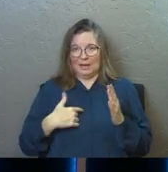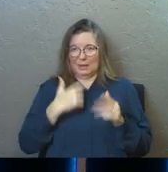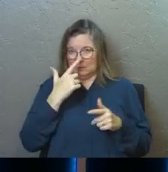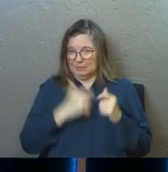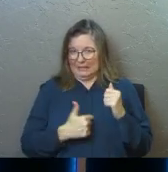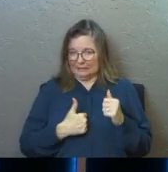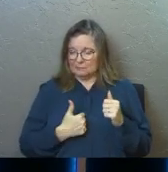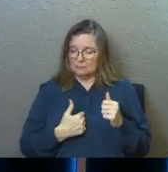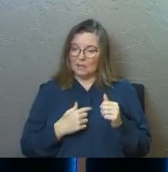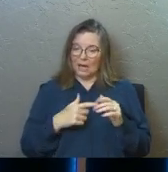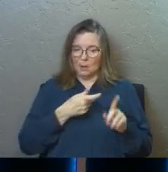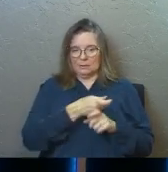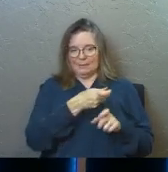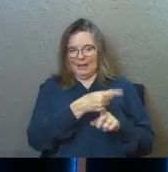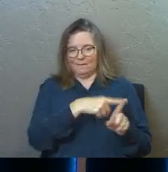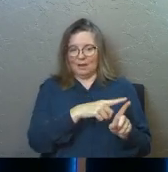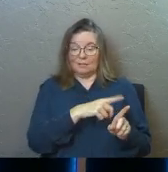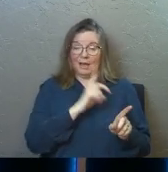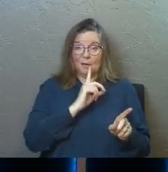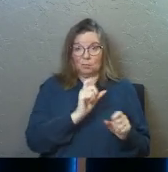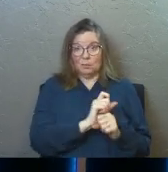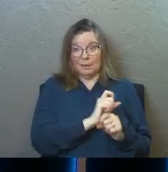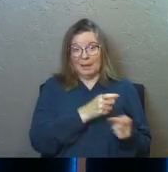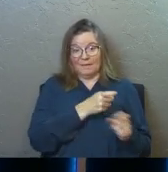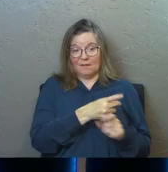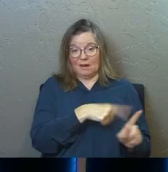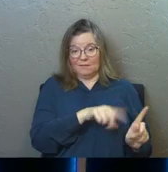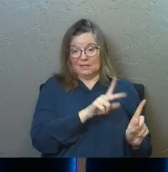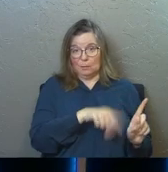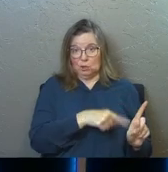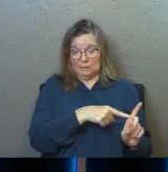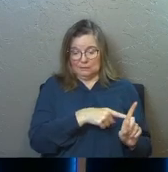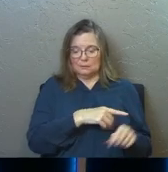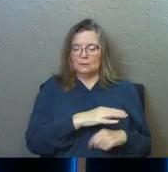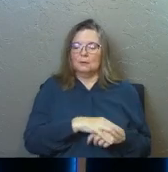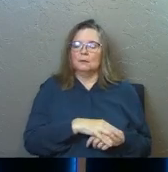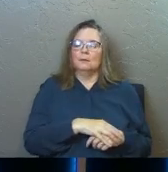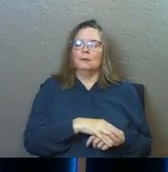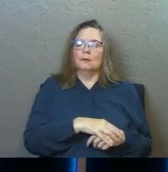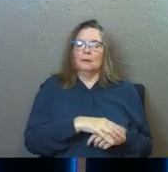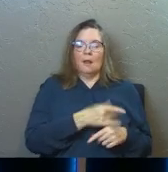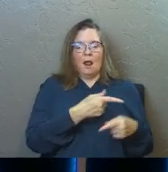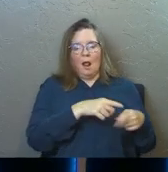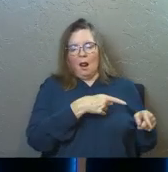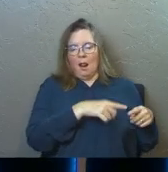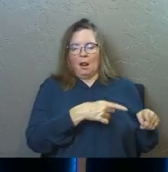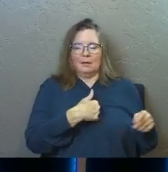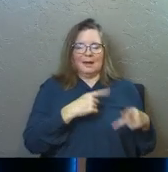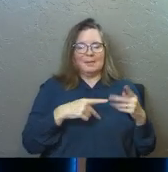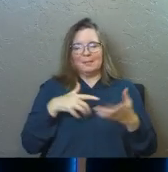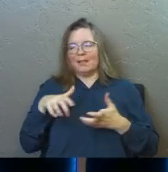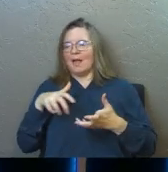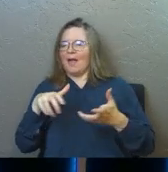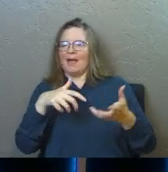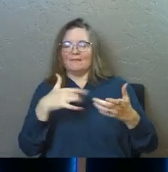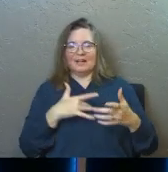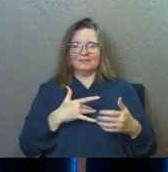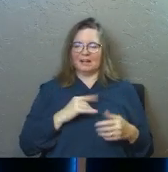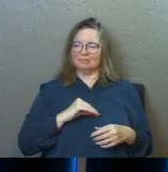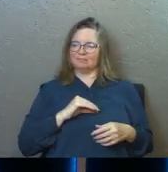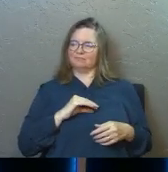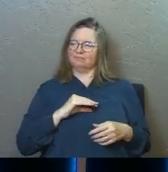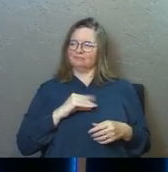I was basically making fun of them. Not basically, I sure was. I was making fun of this person, and I do all this, and I'm getting people to laugh, you know, felt